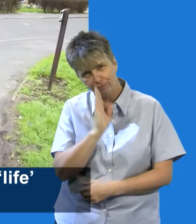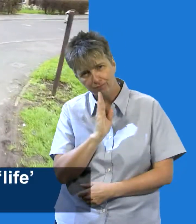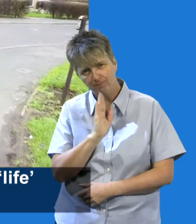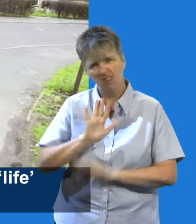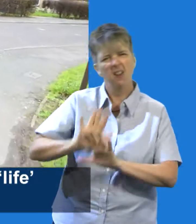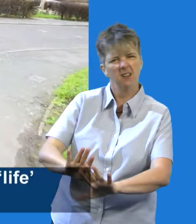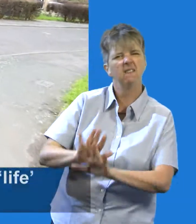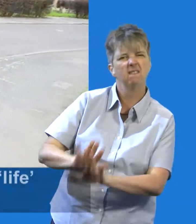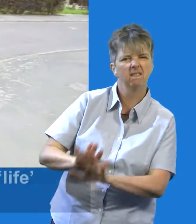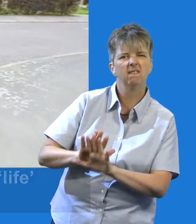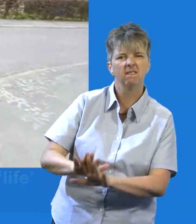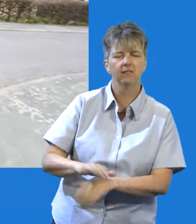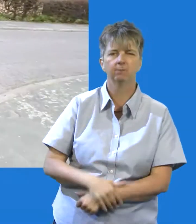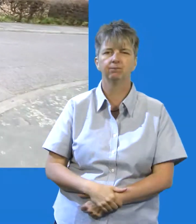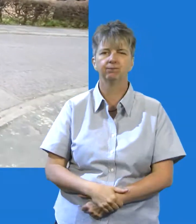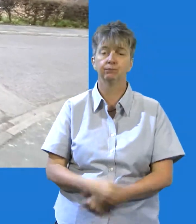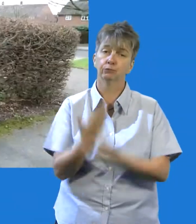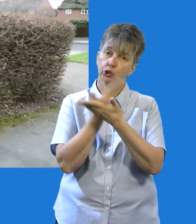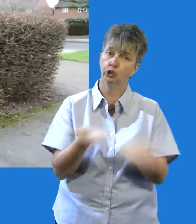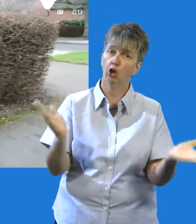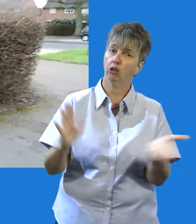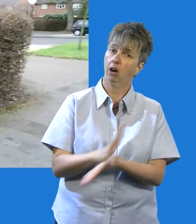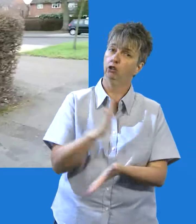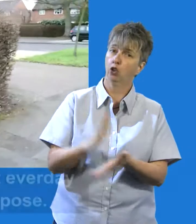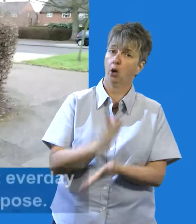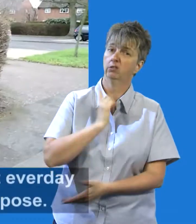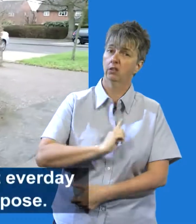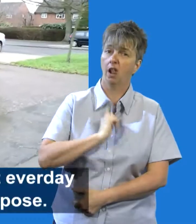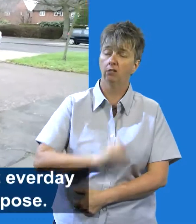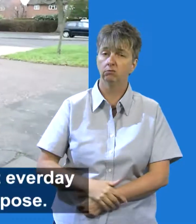general, I'm enjoying life, and I'm enjoying